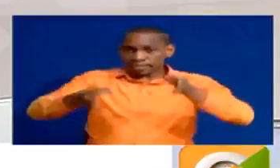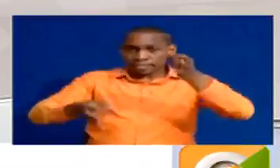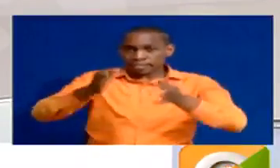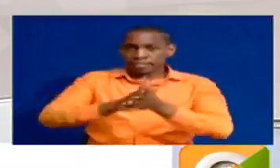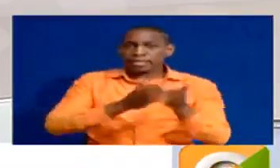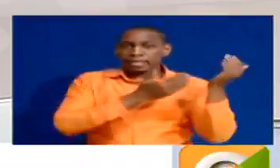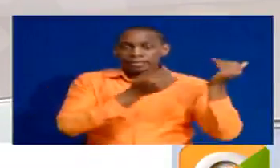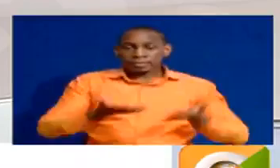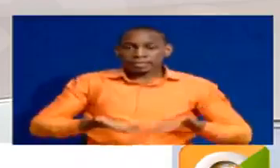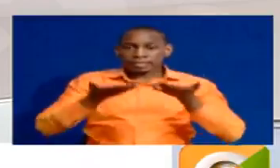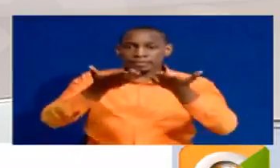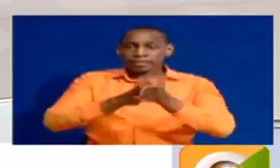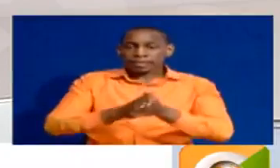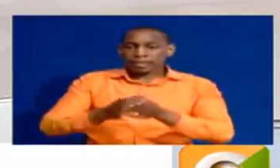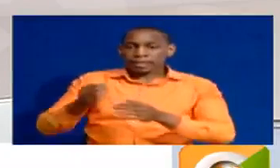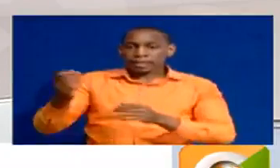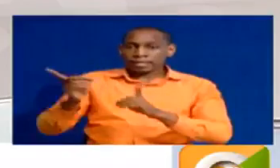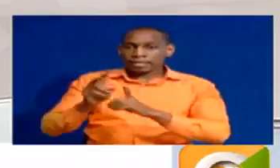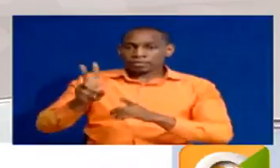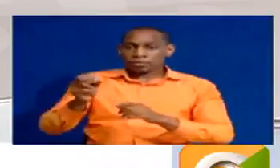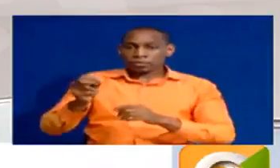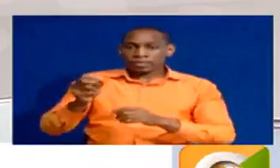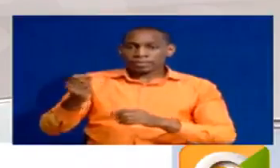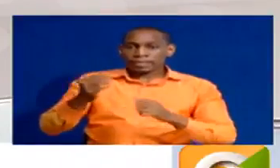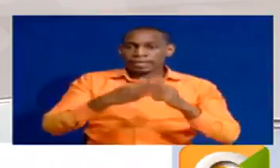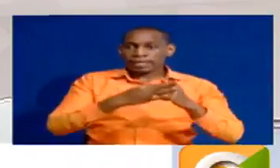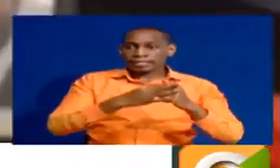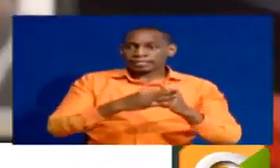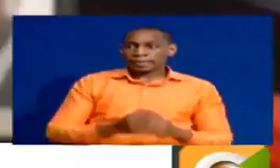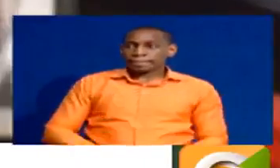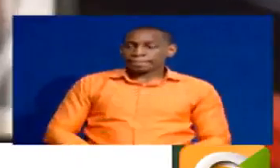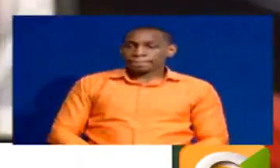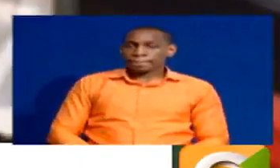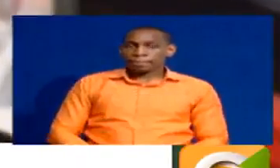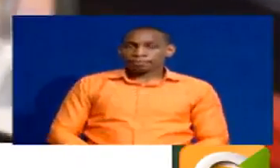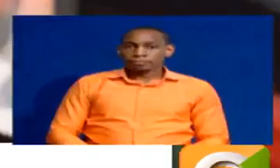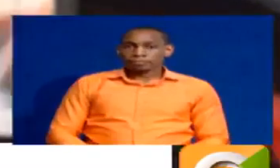judgment expected to be delivered on the 20th of August.